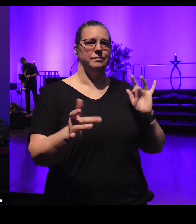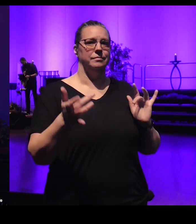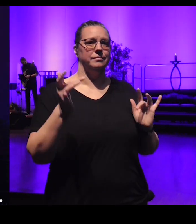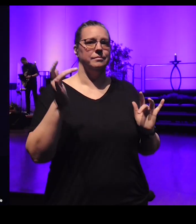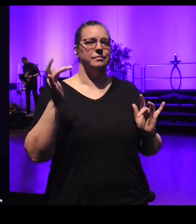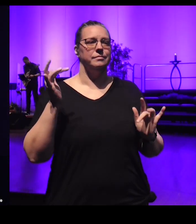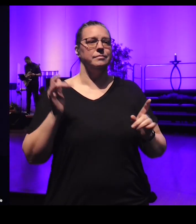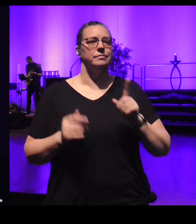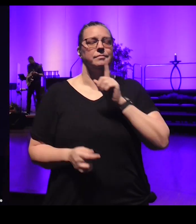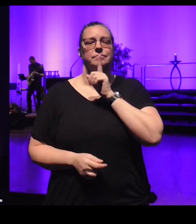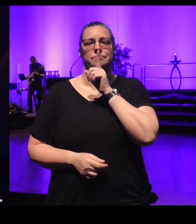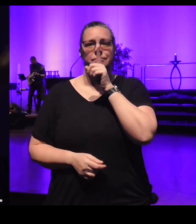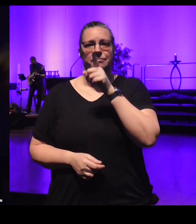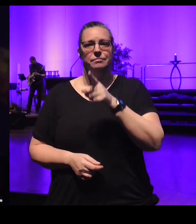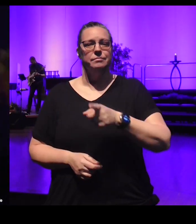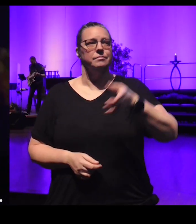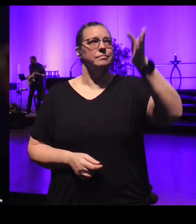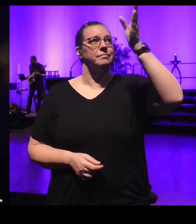face.